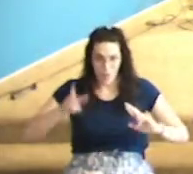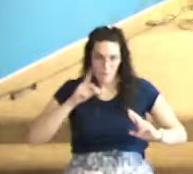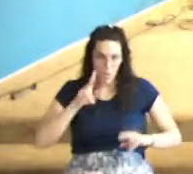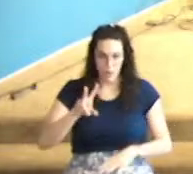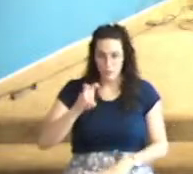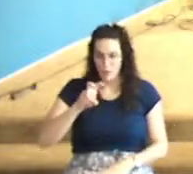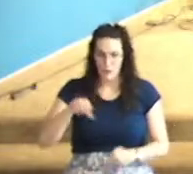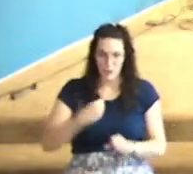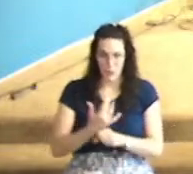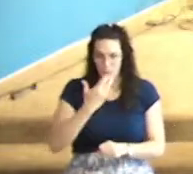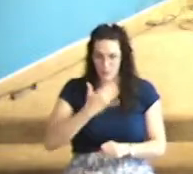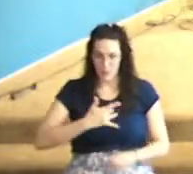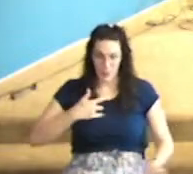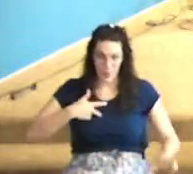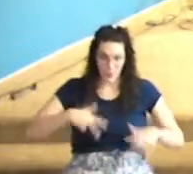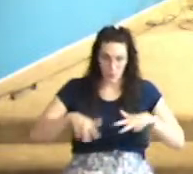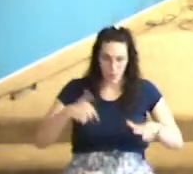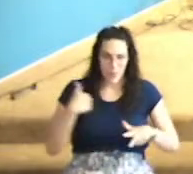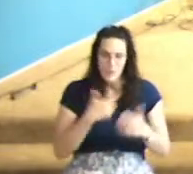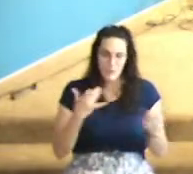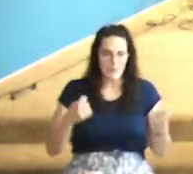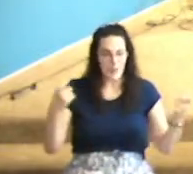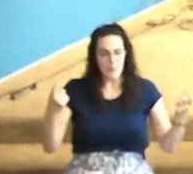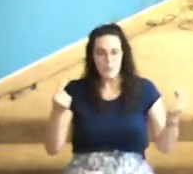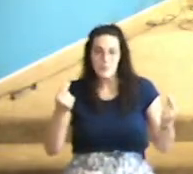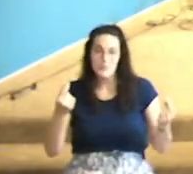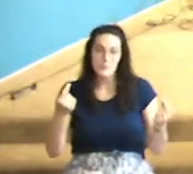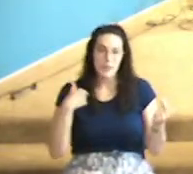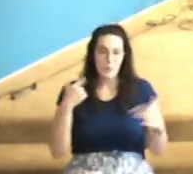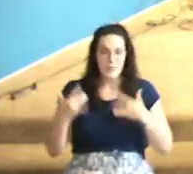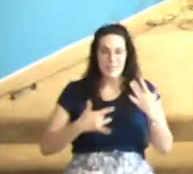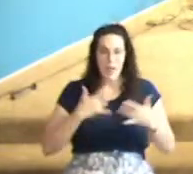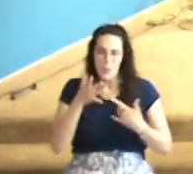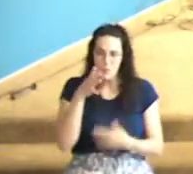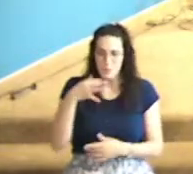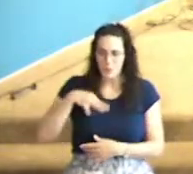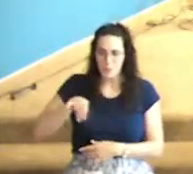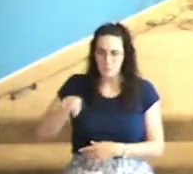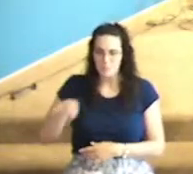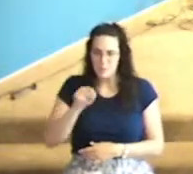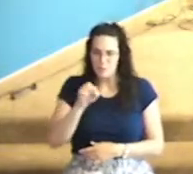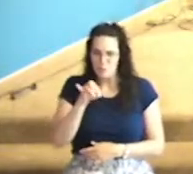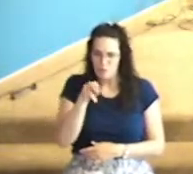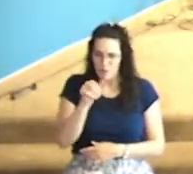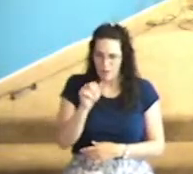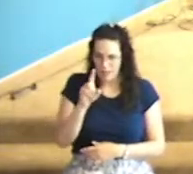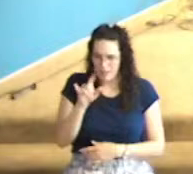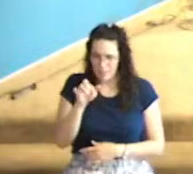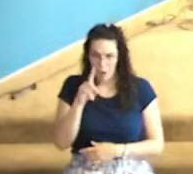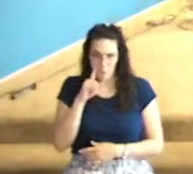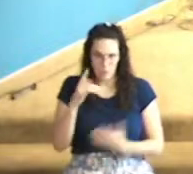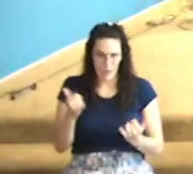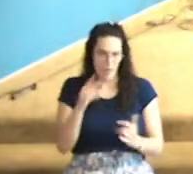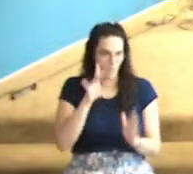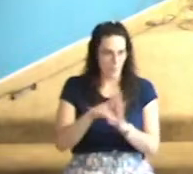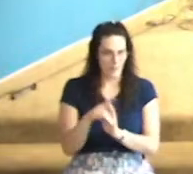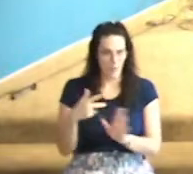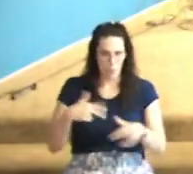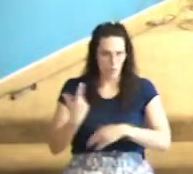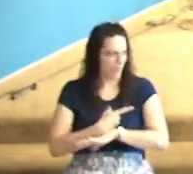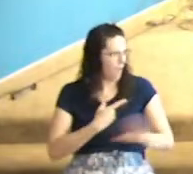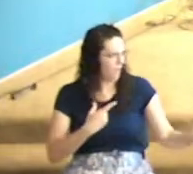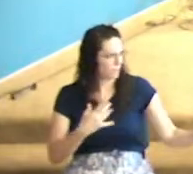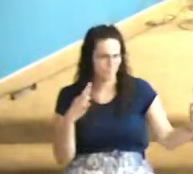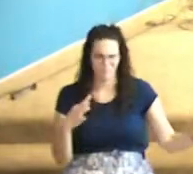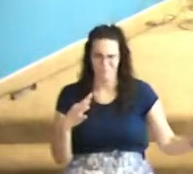bicentennial walk? We want to celebrate this. I'm really excited. I want to give credit to Trina Claire. She picked today for our walk day. Did she do a